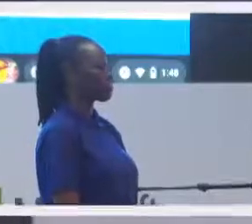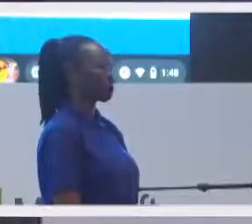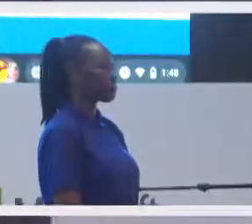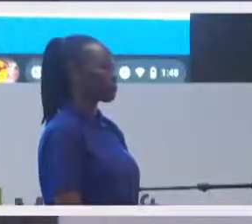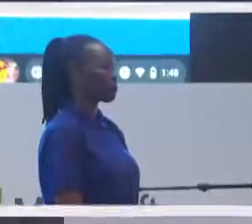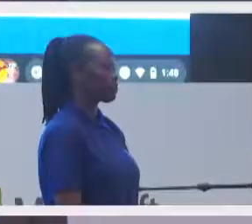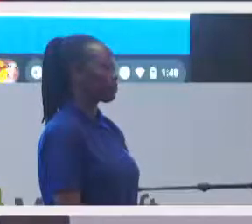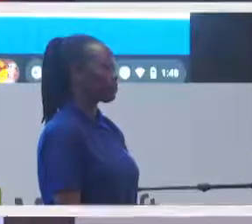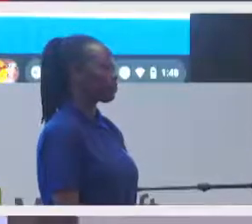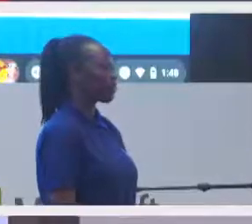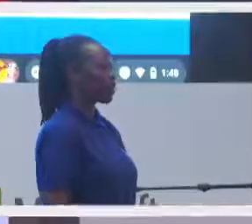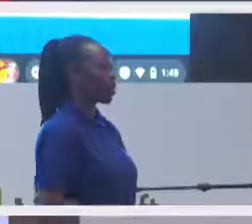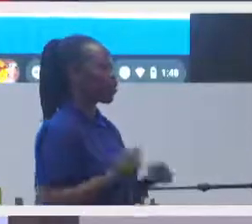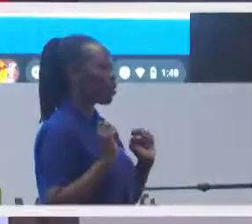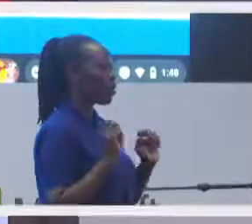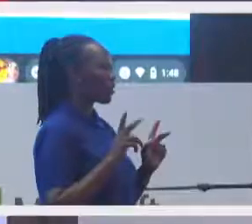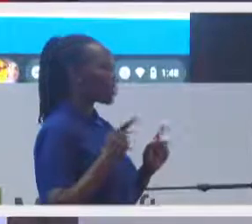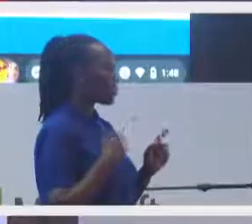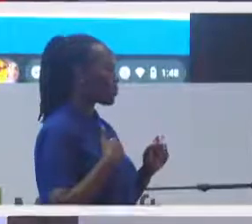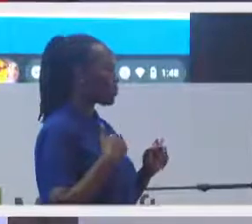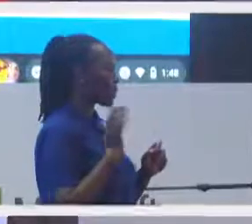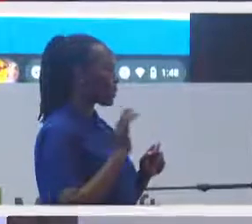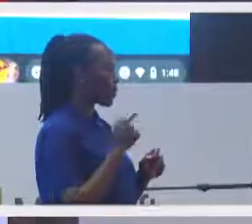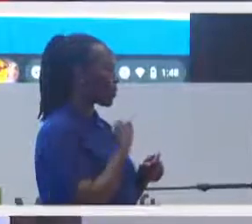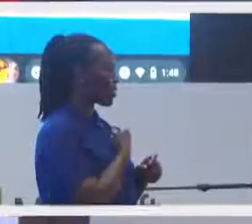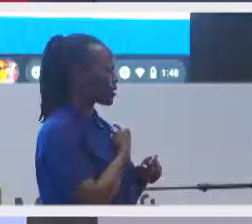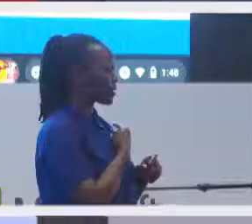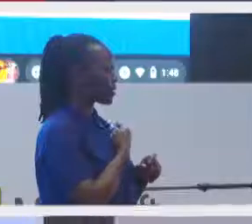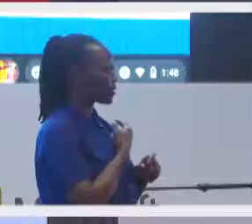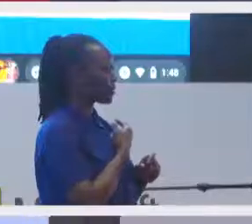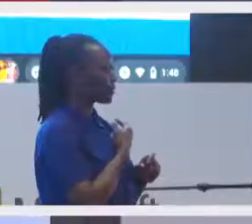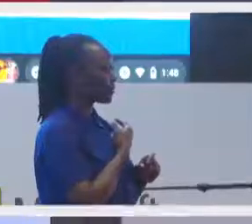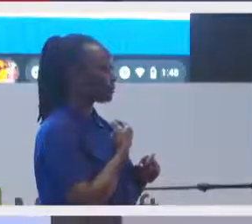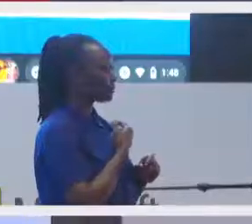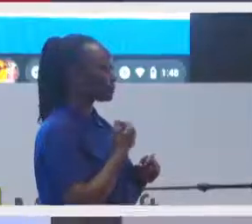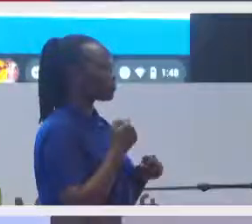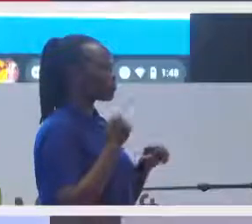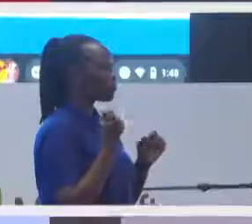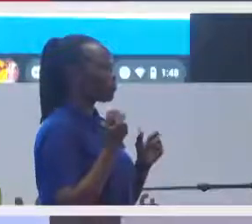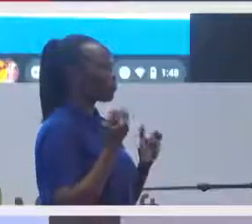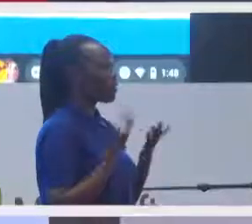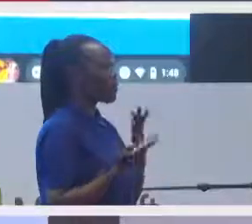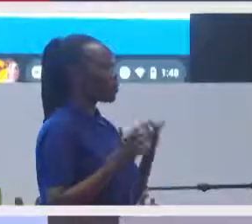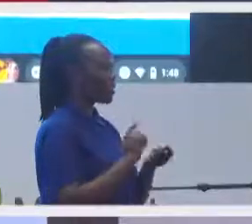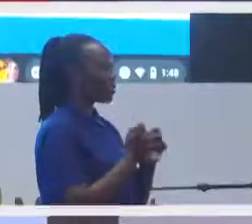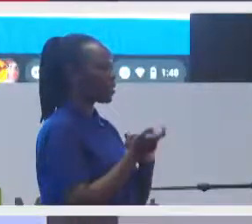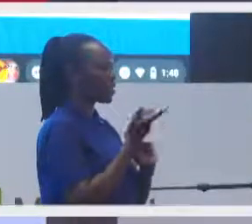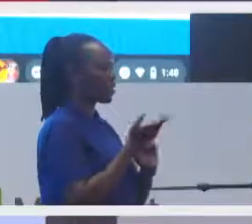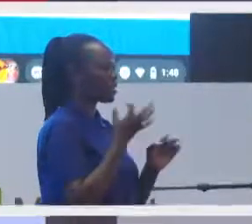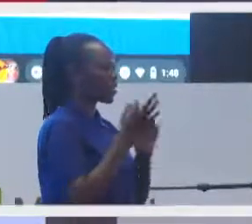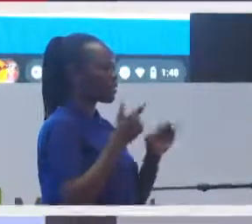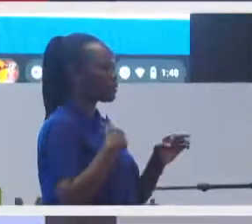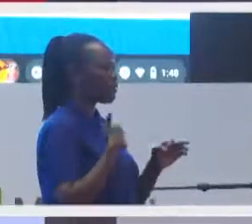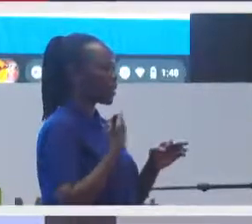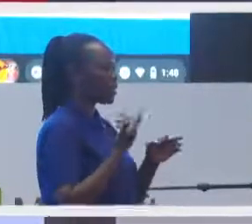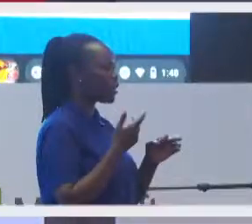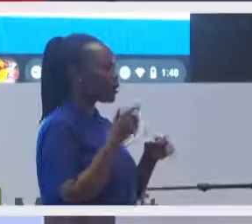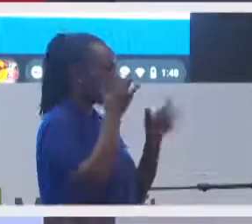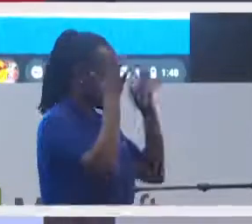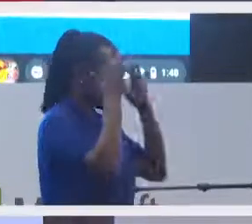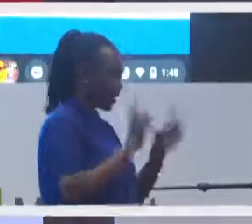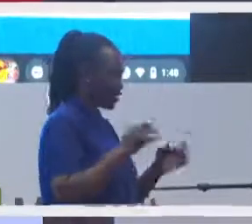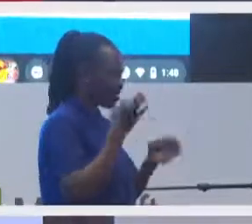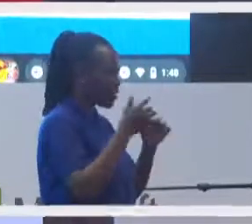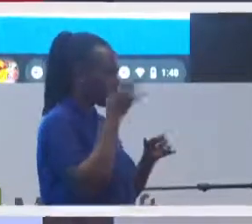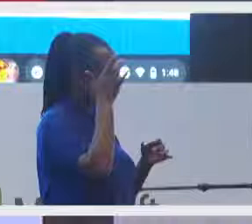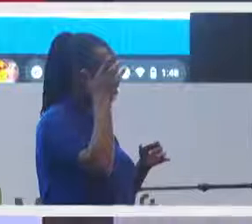Okay, I activated that. So my configuration, you can customize that, is that if I raise my eyebrows, I'm